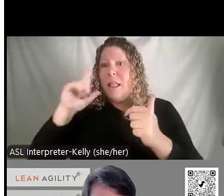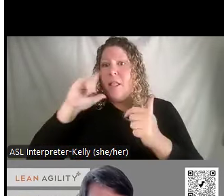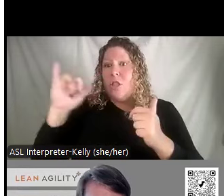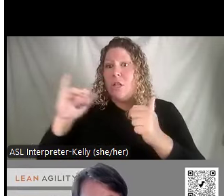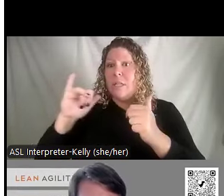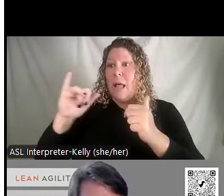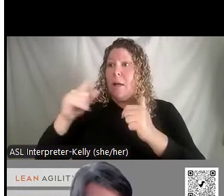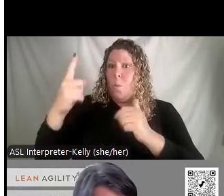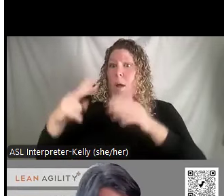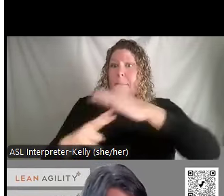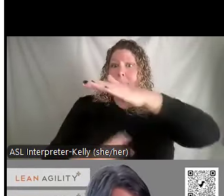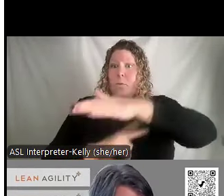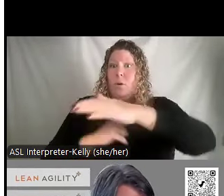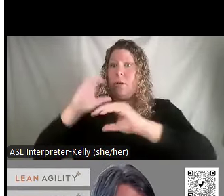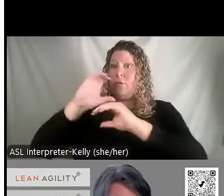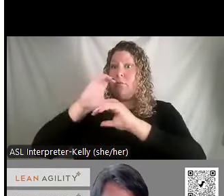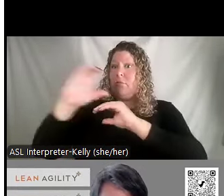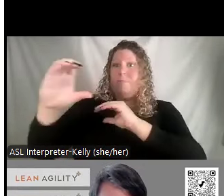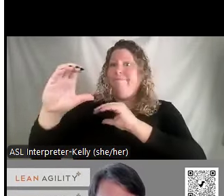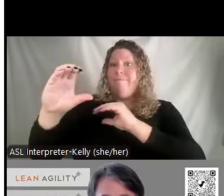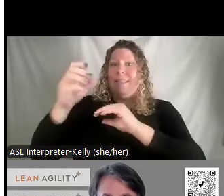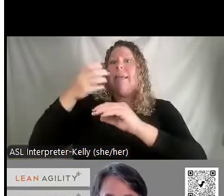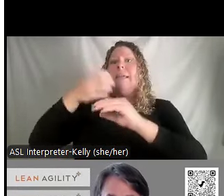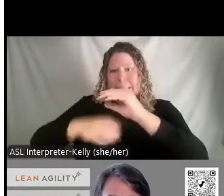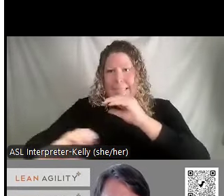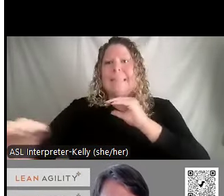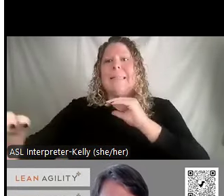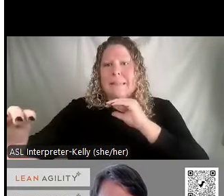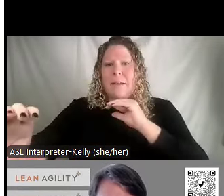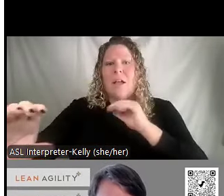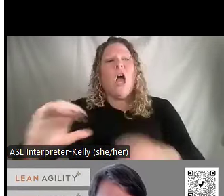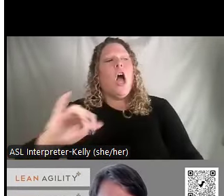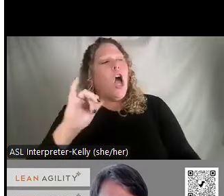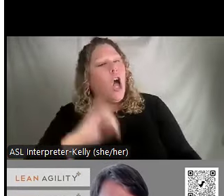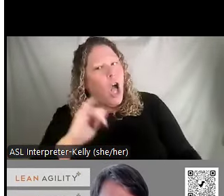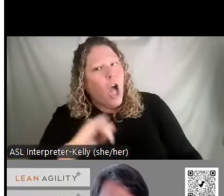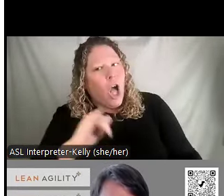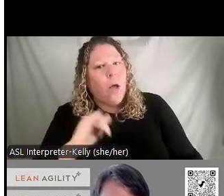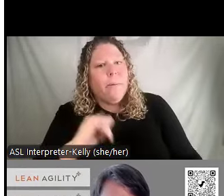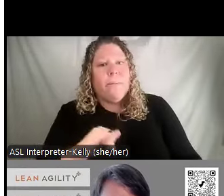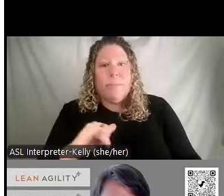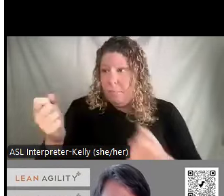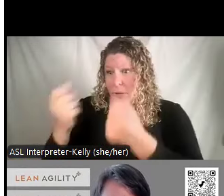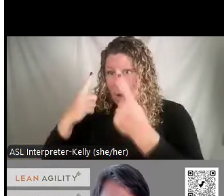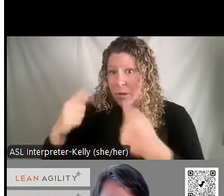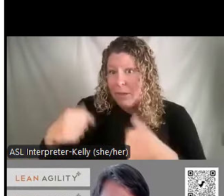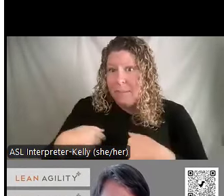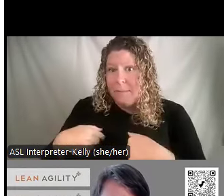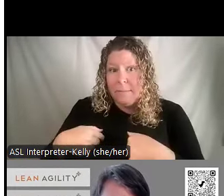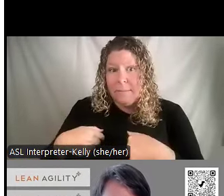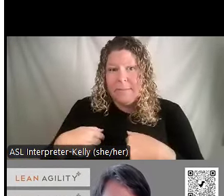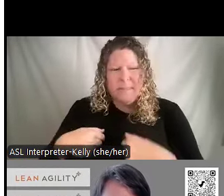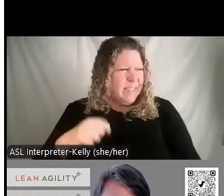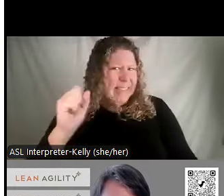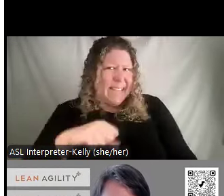in fact a below-water tunnel. Still a tunnel, huh? Ah. So, you got all that?